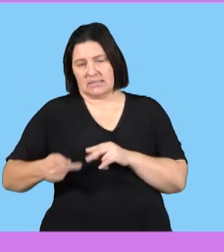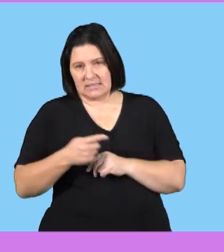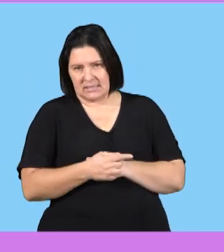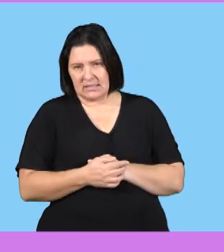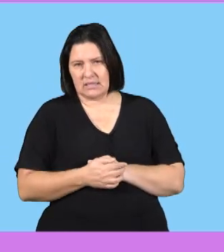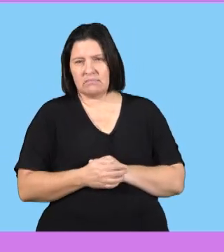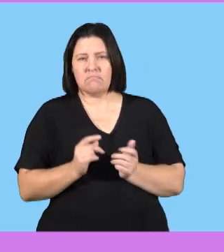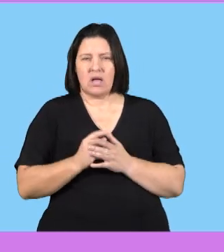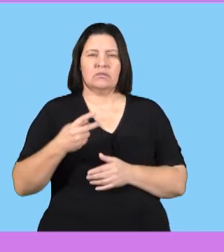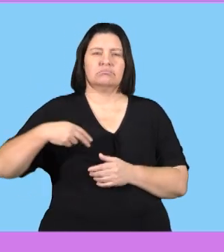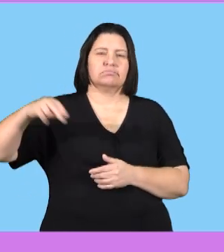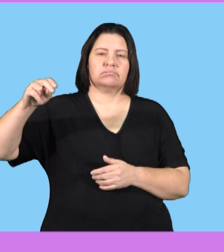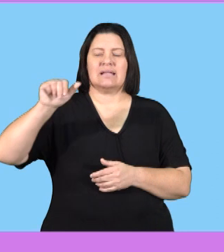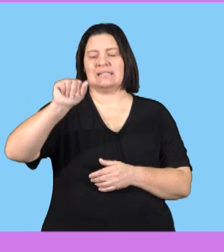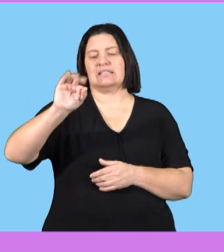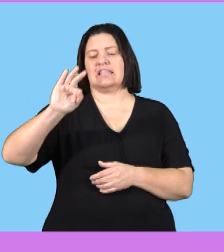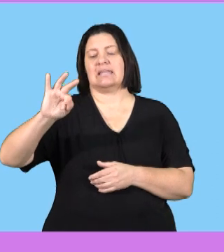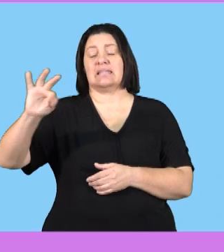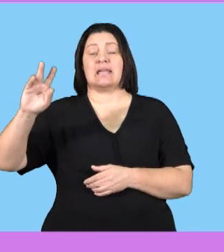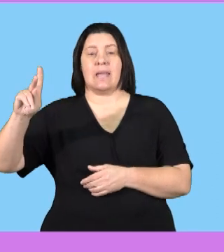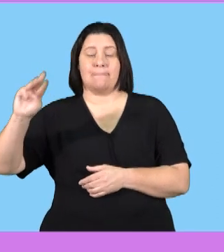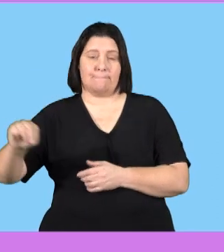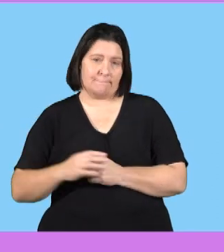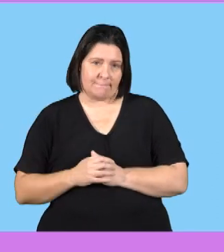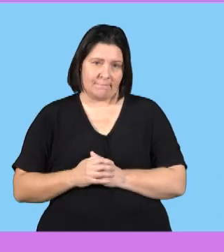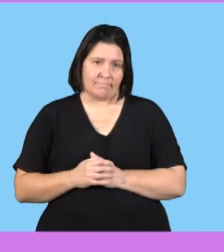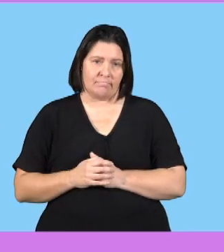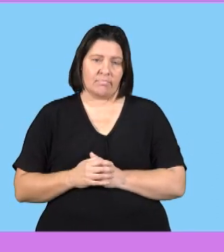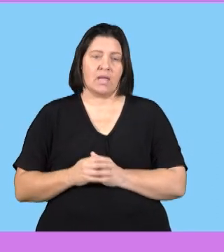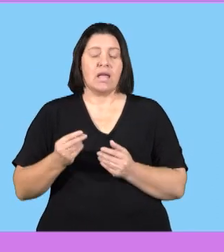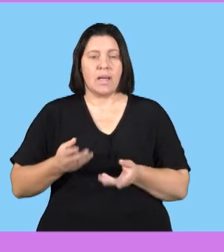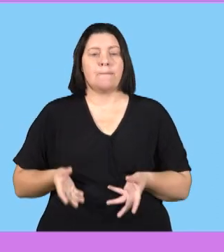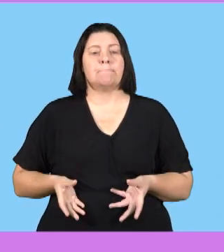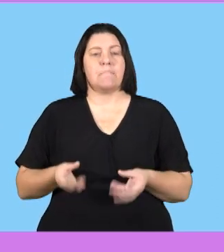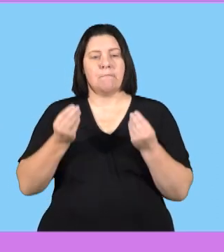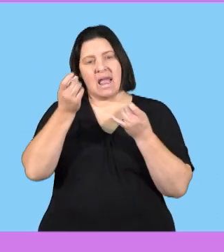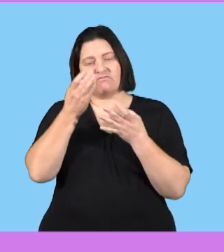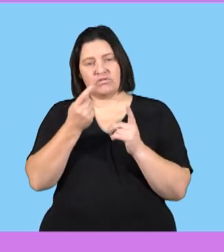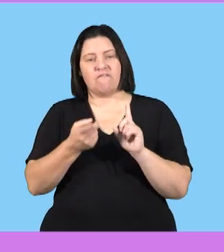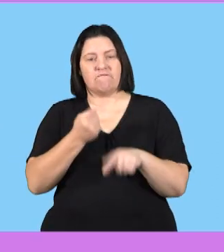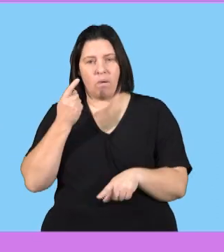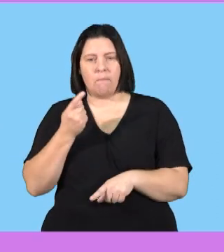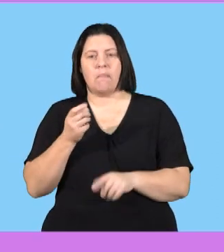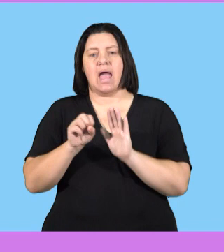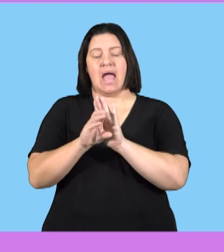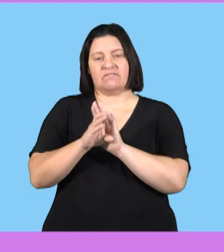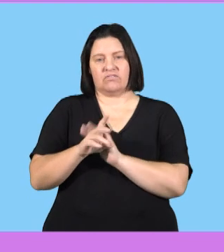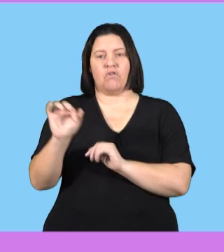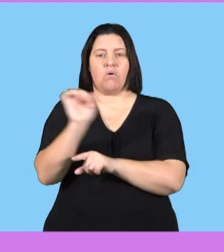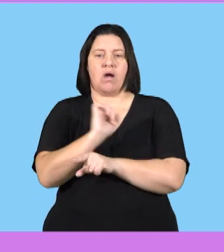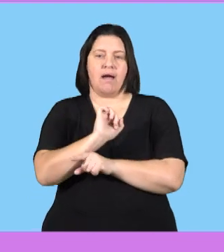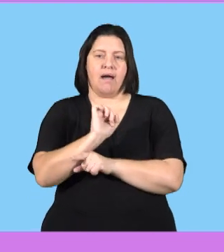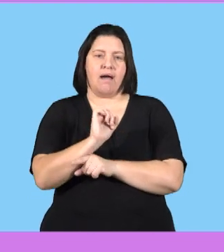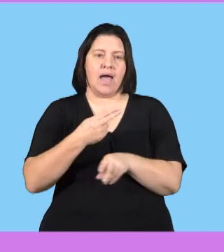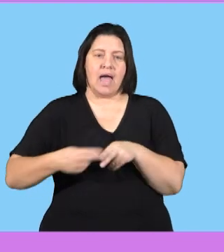planning on traveling a total distance of 633 kilometers. He collected the following information from the